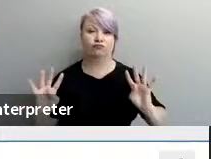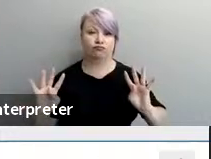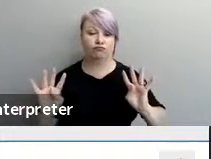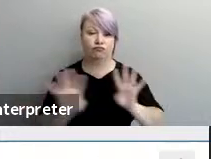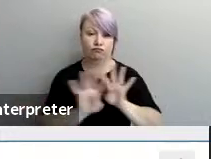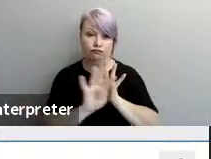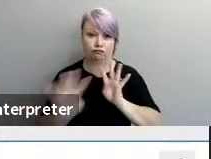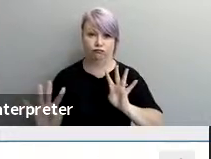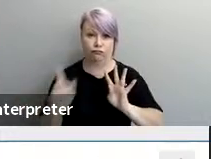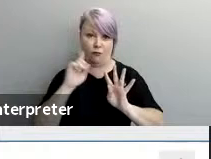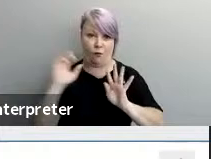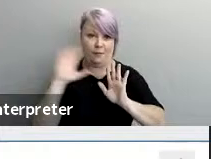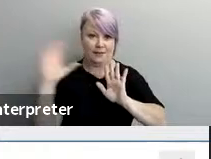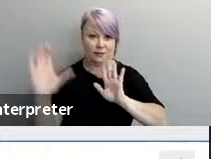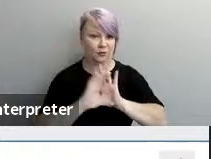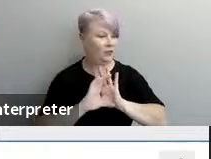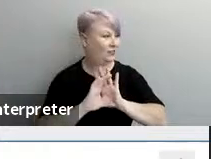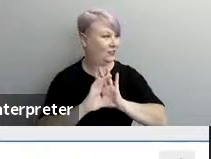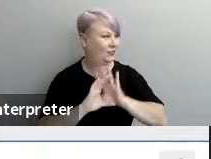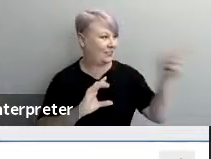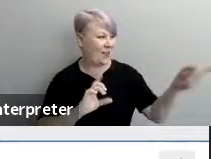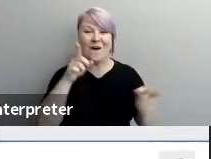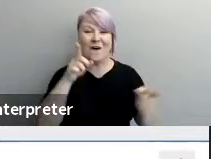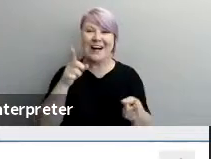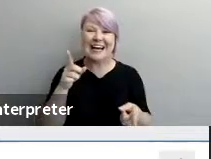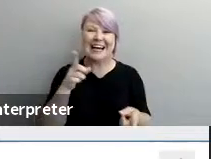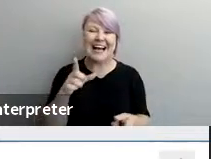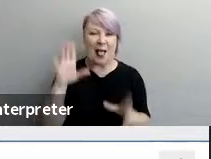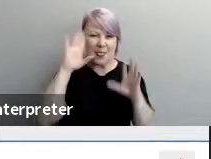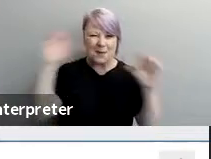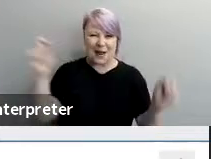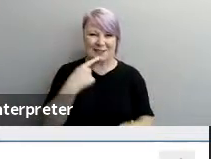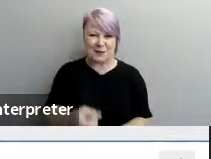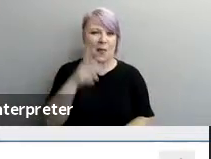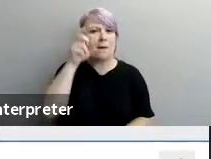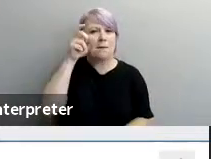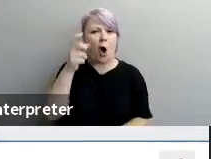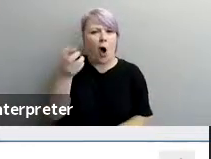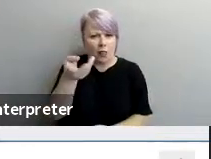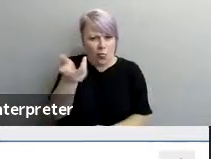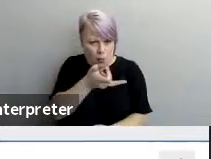bit. Center. You guys are the most important. Let's have our winners in the